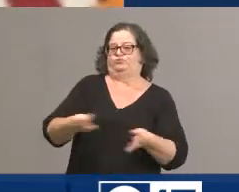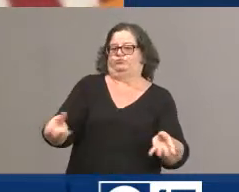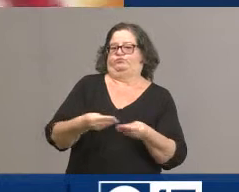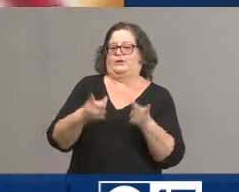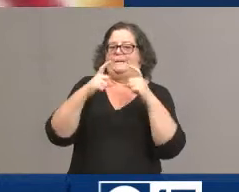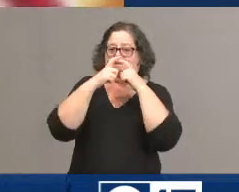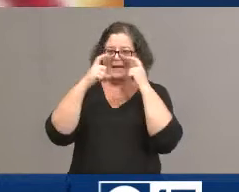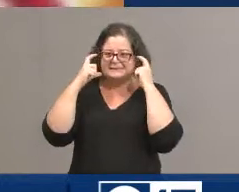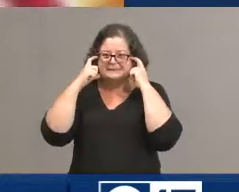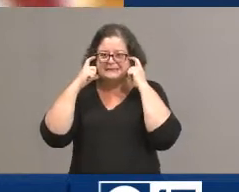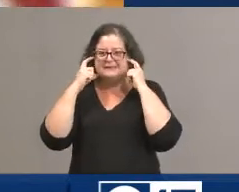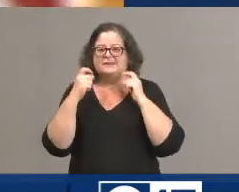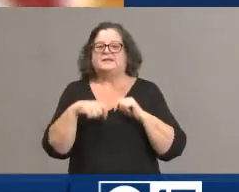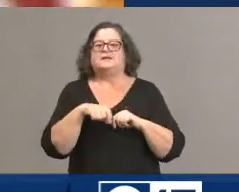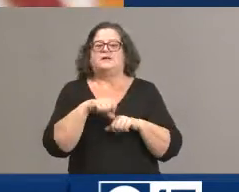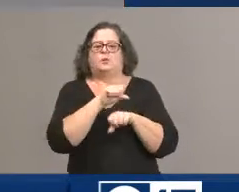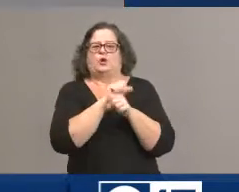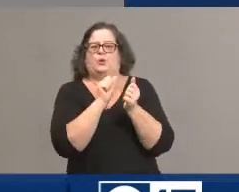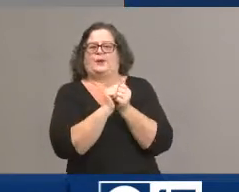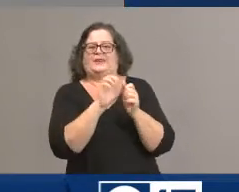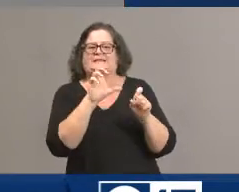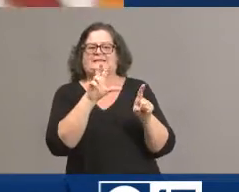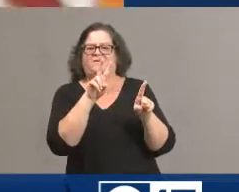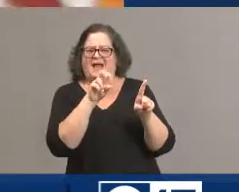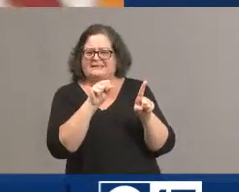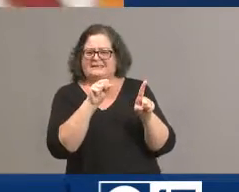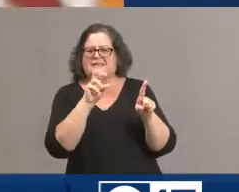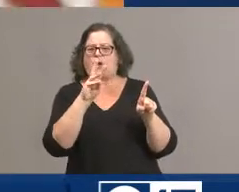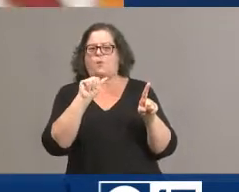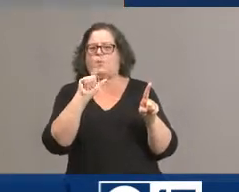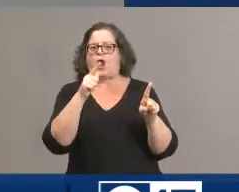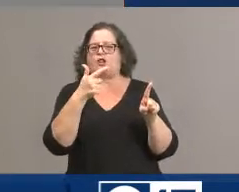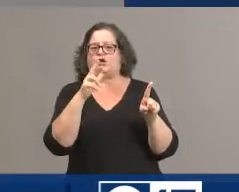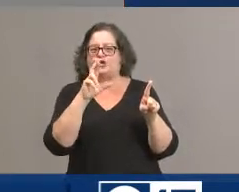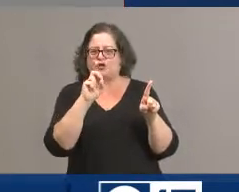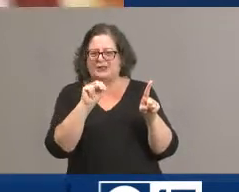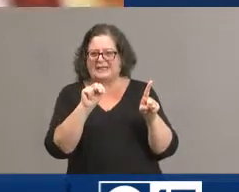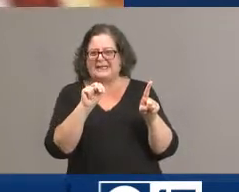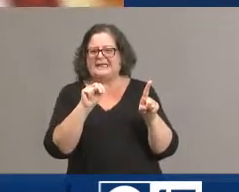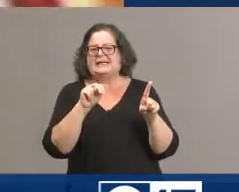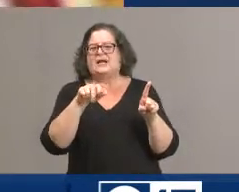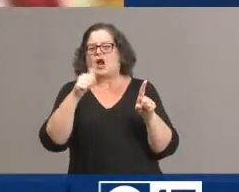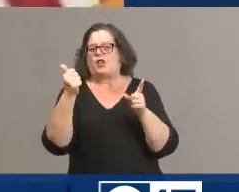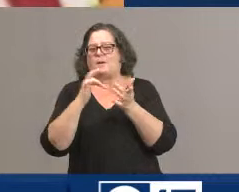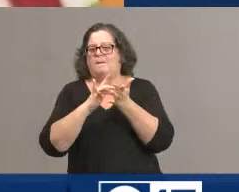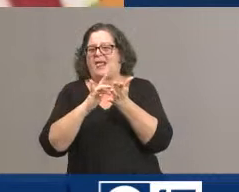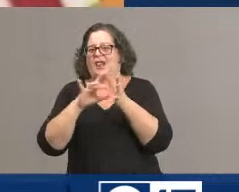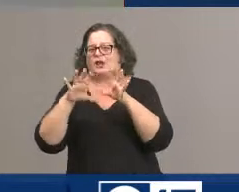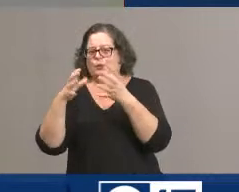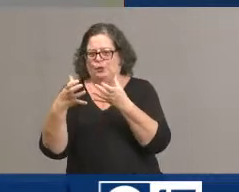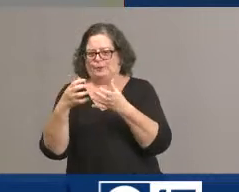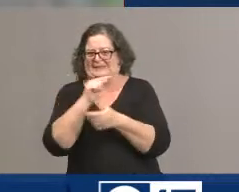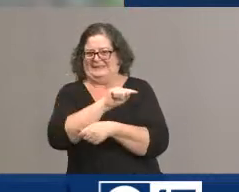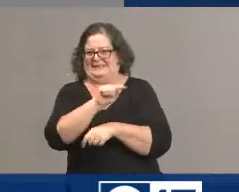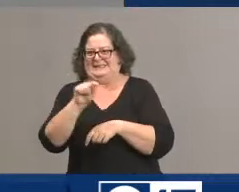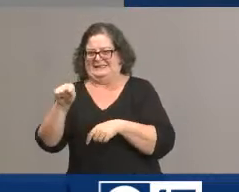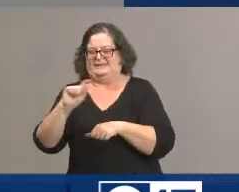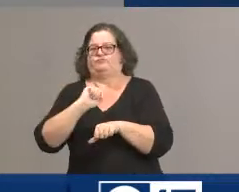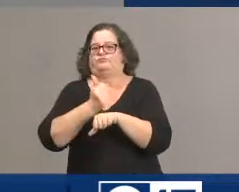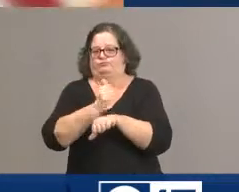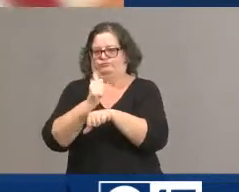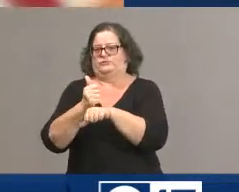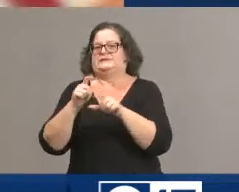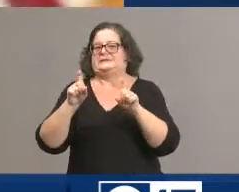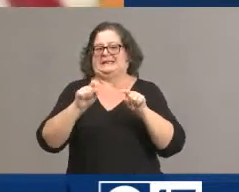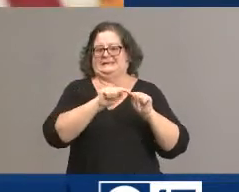open up a site in that area. And currently we are working with ASU. ASU has a saliva-based test